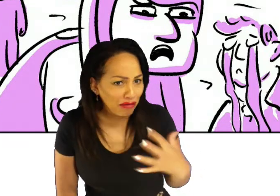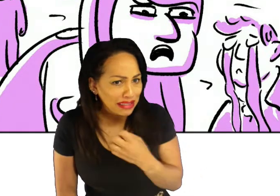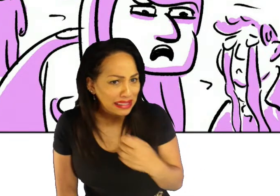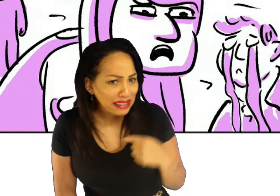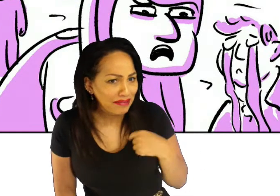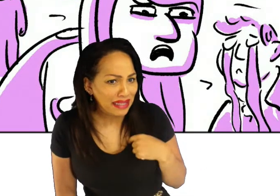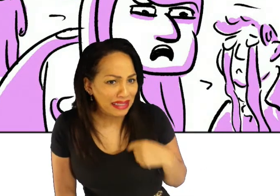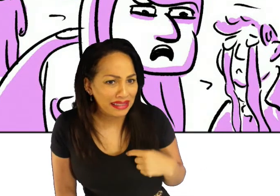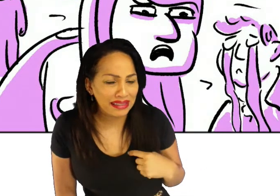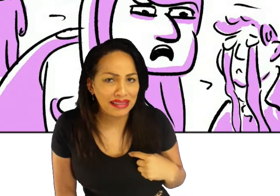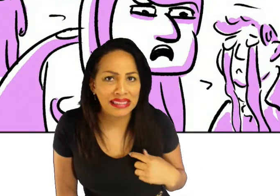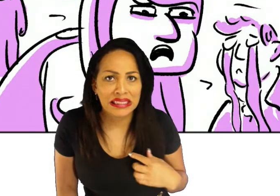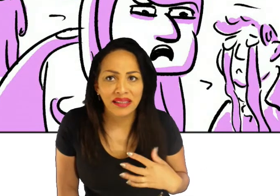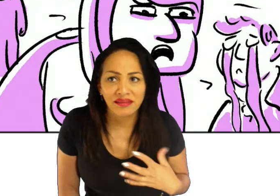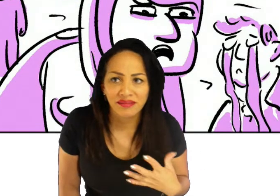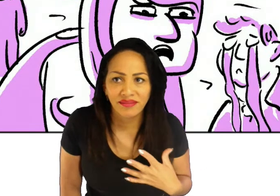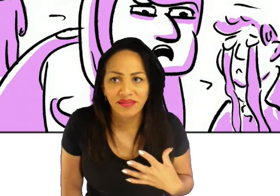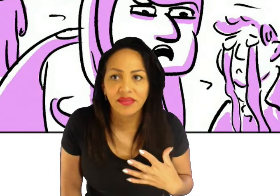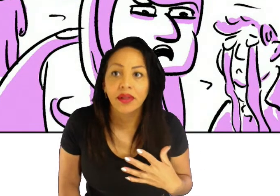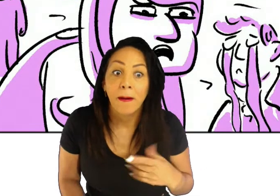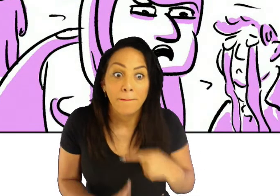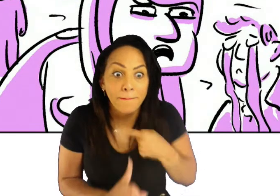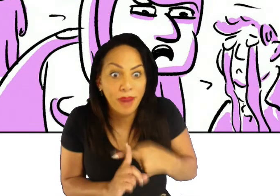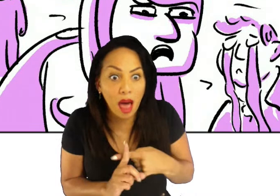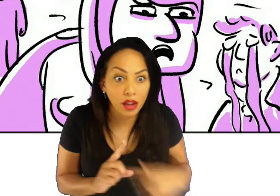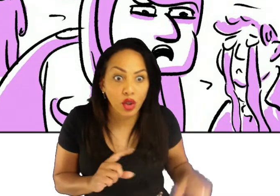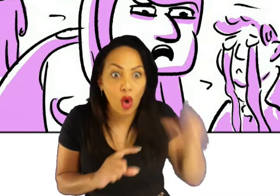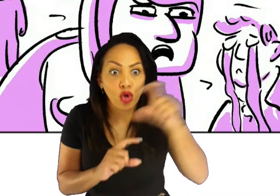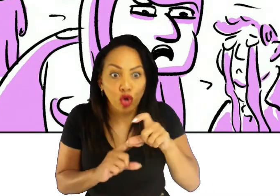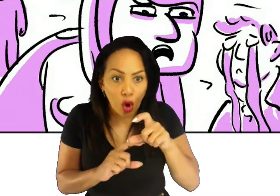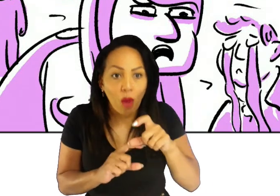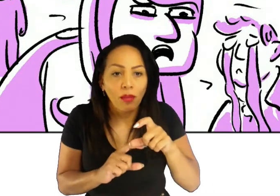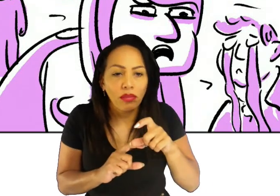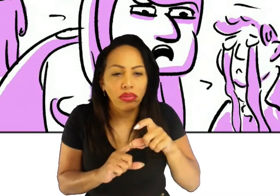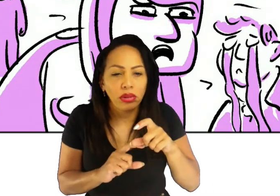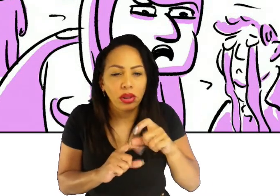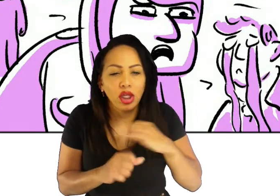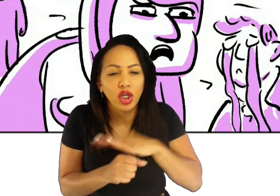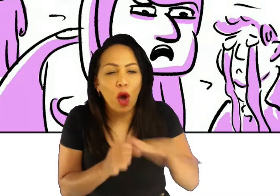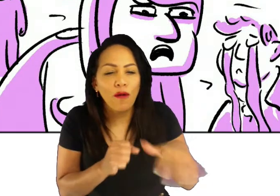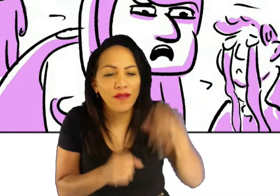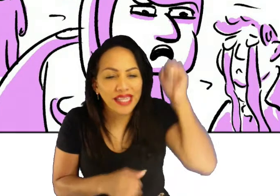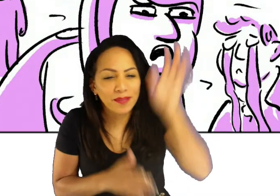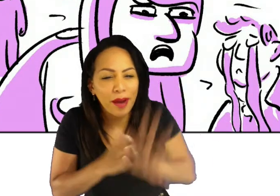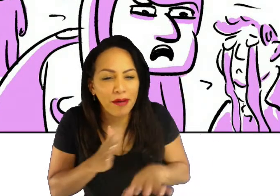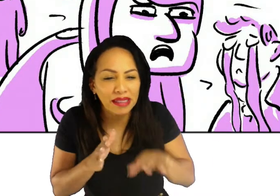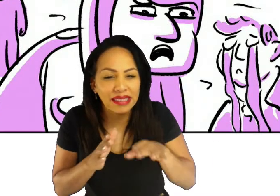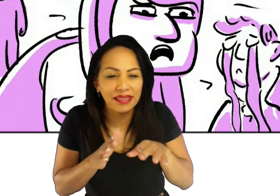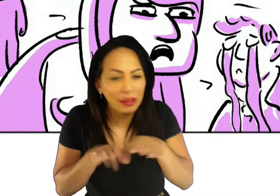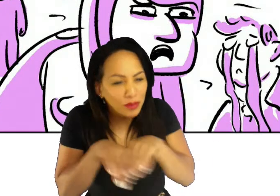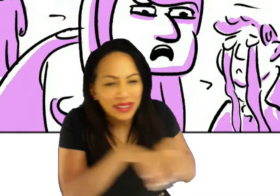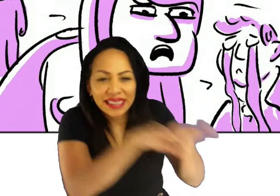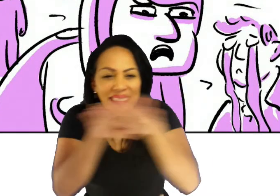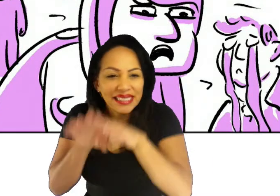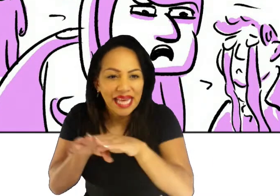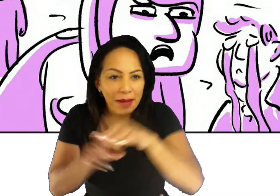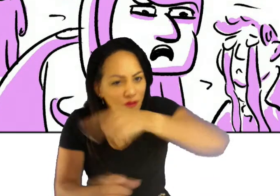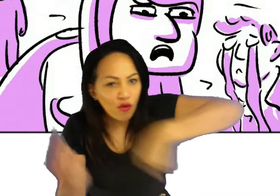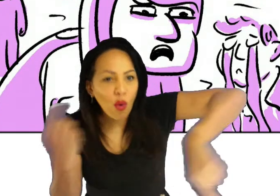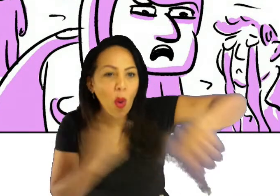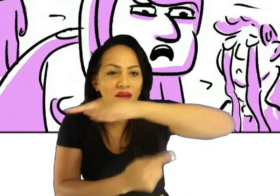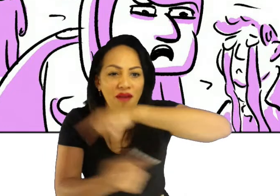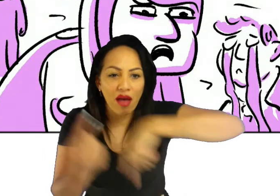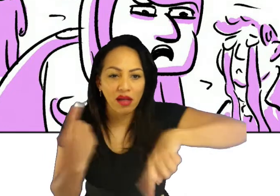that everyone went through with COVID. But weirdly, it did improve some